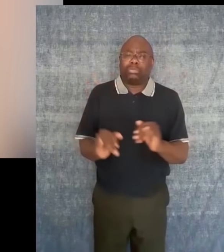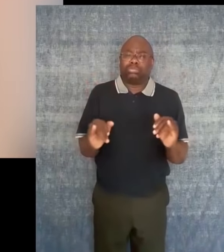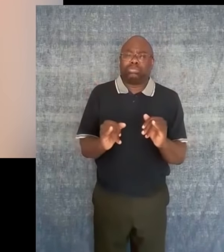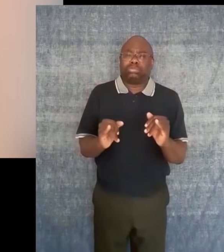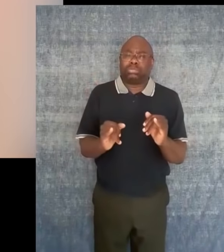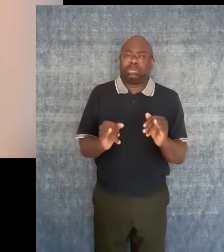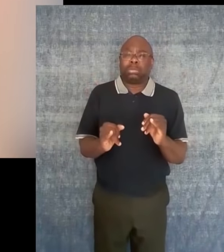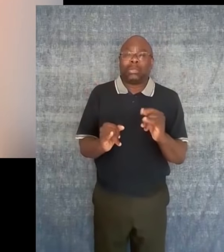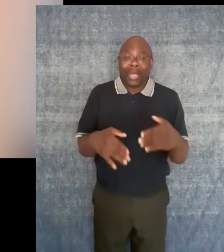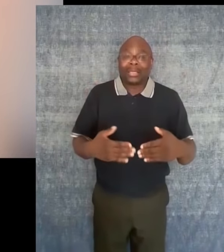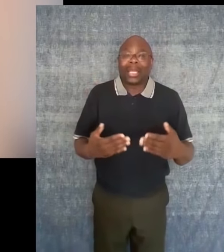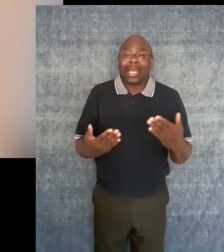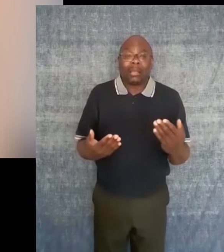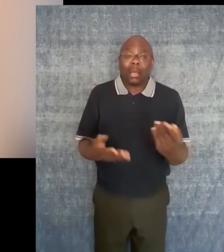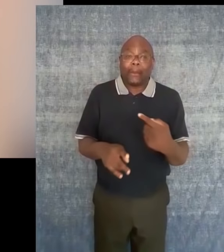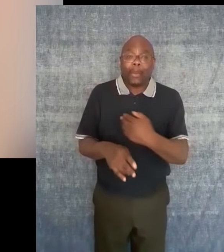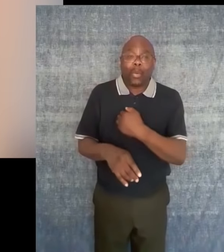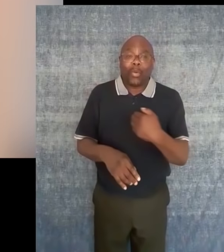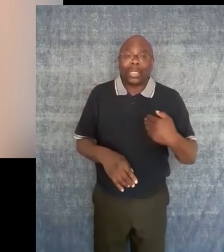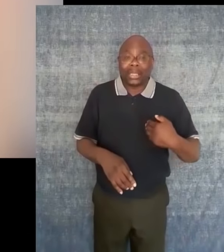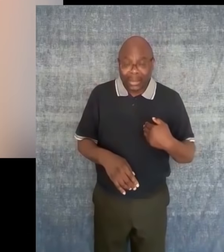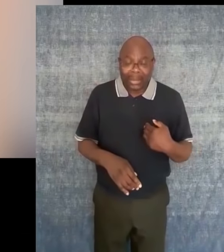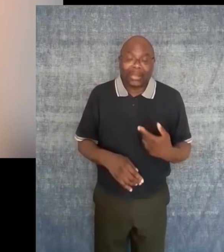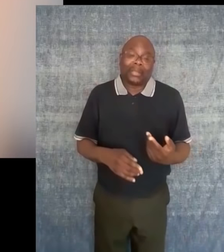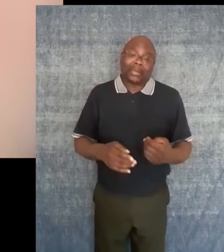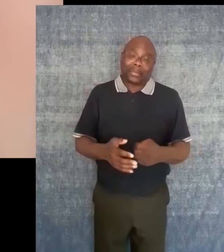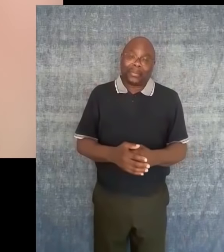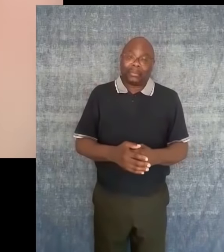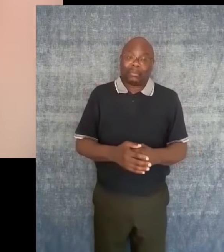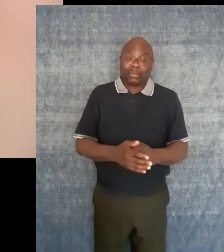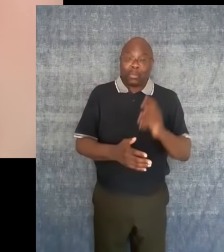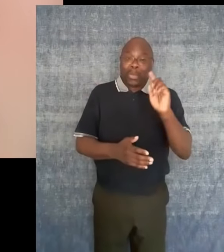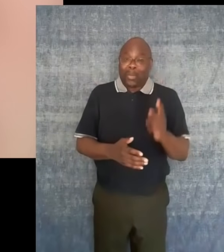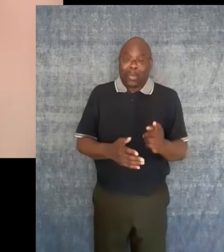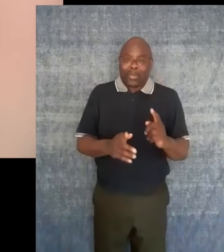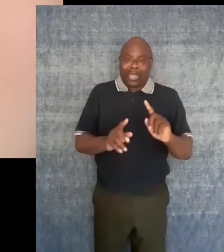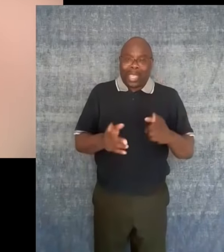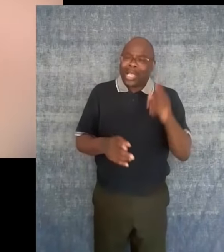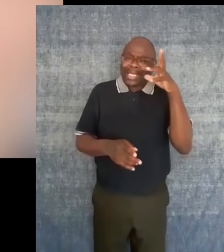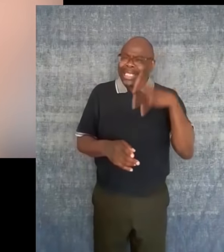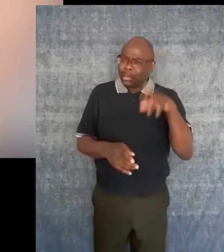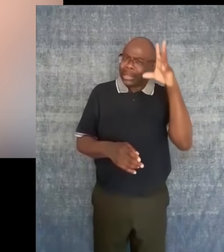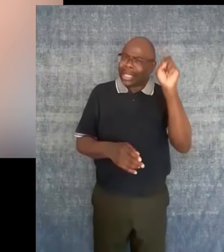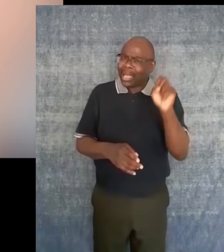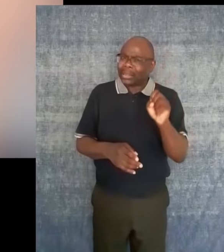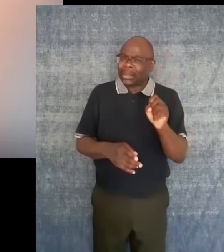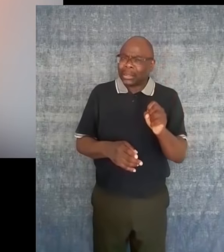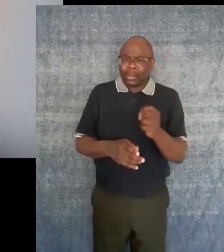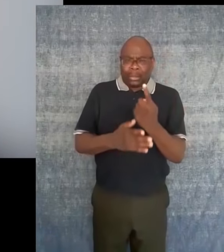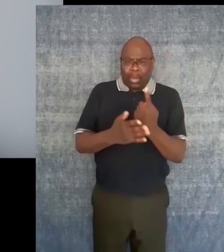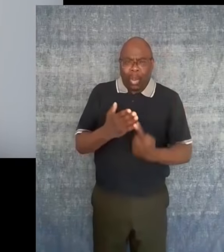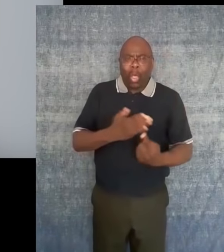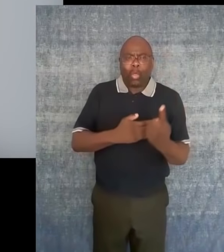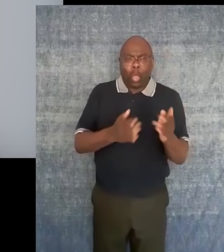day, and that morning, when no one else, and you got to understand this in the isolation